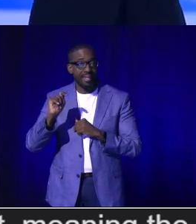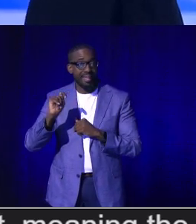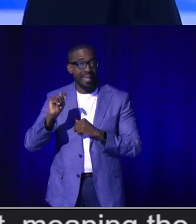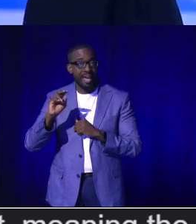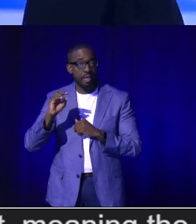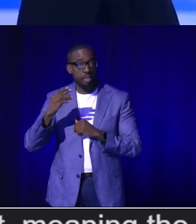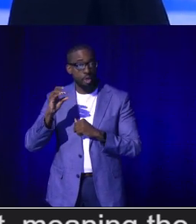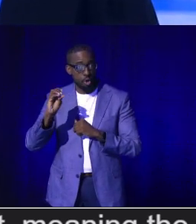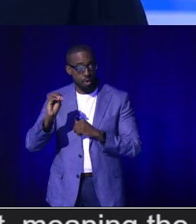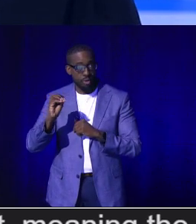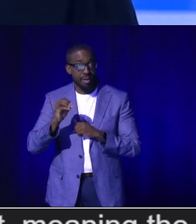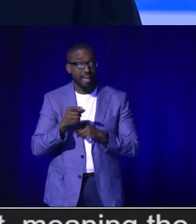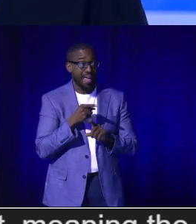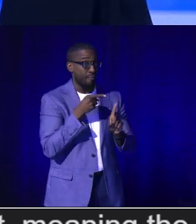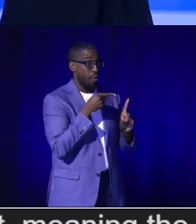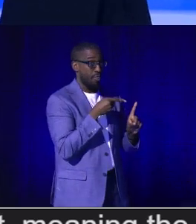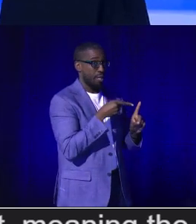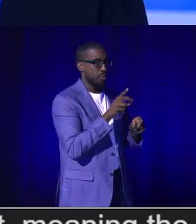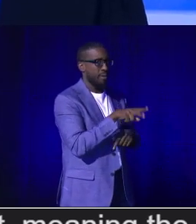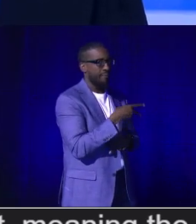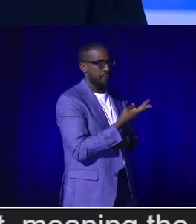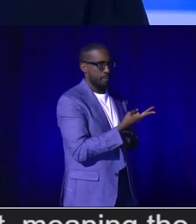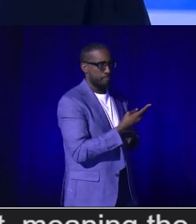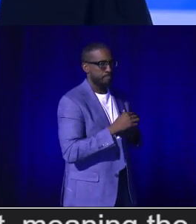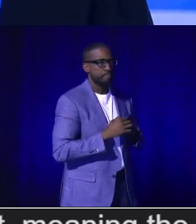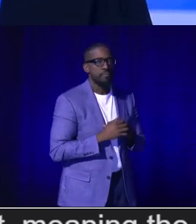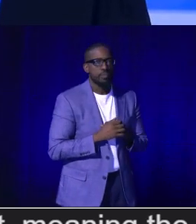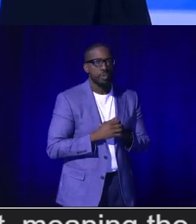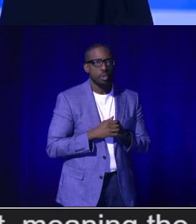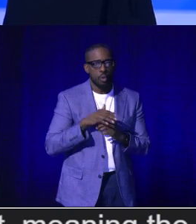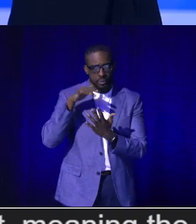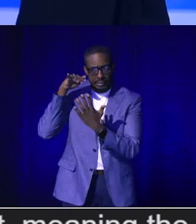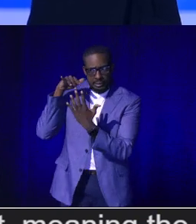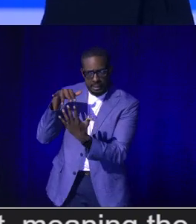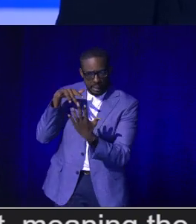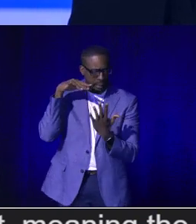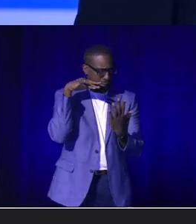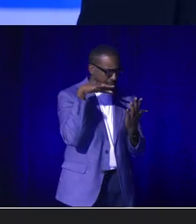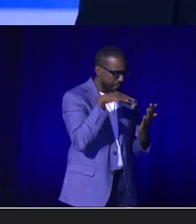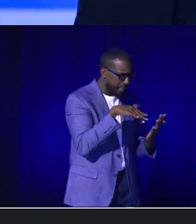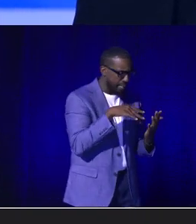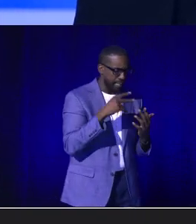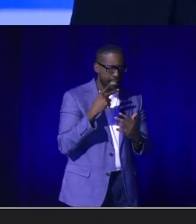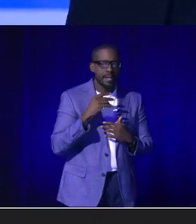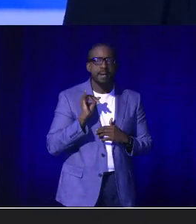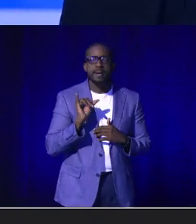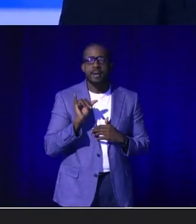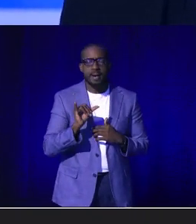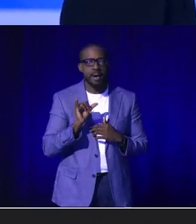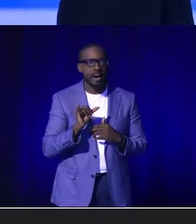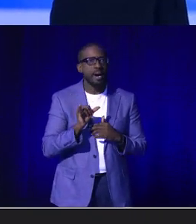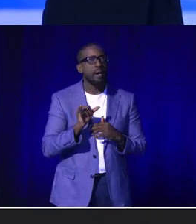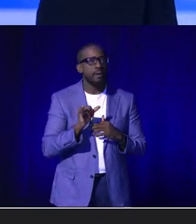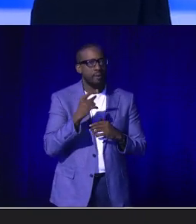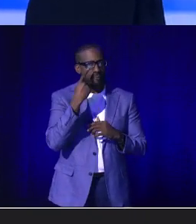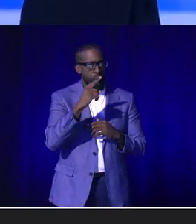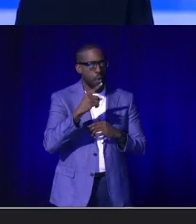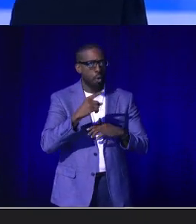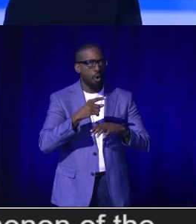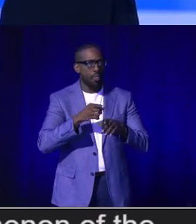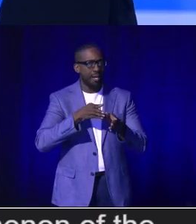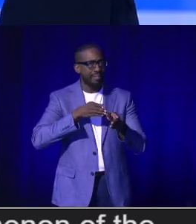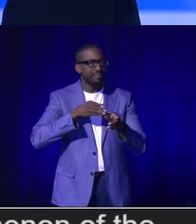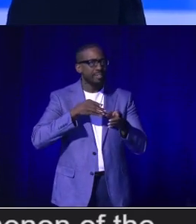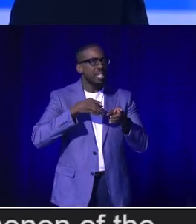anode. And so we decided to study this phenomenon of the directionality of thermal gradients. And so again, I have sort of